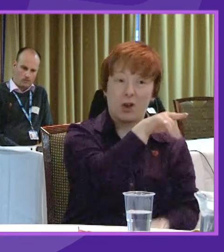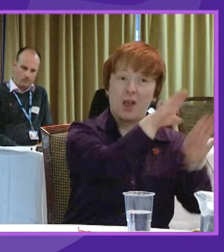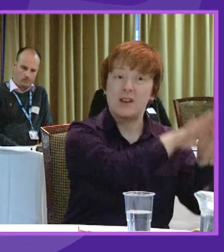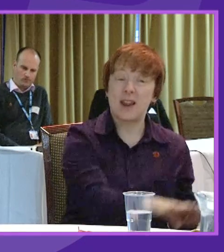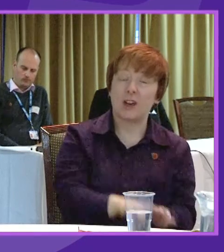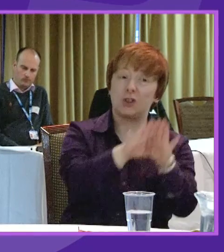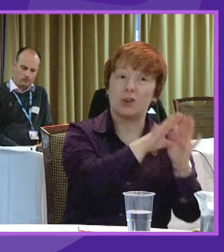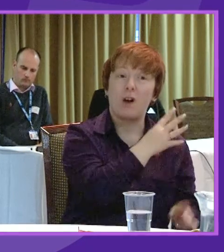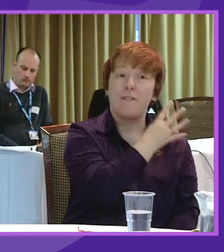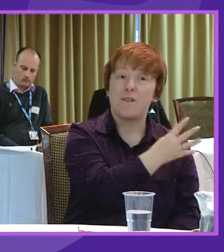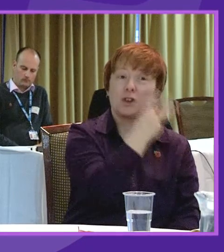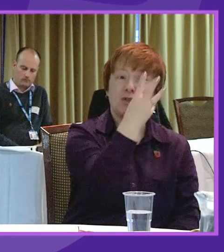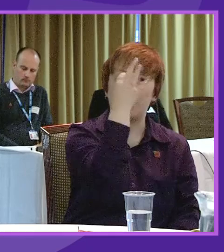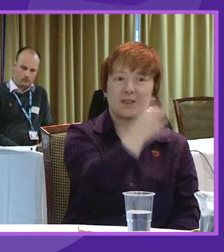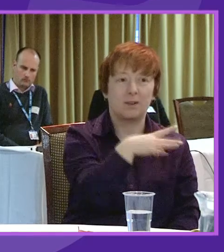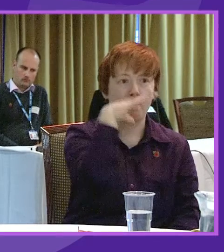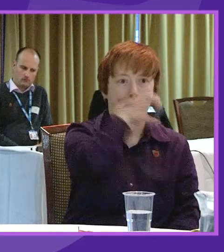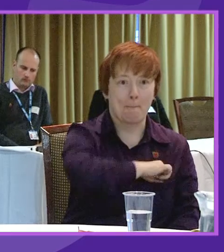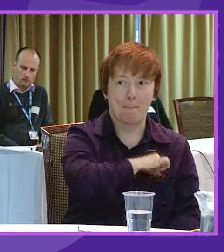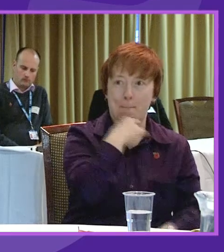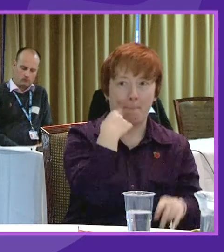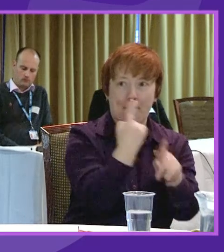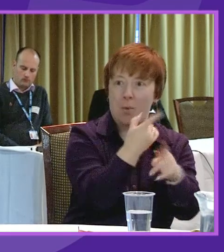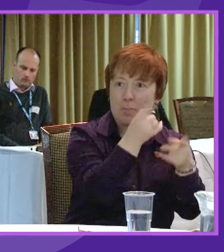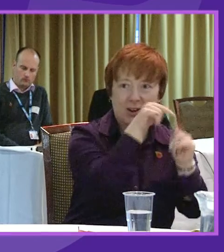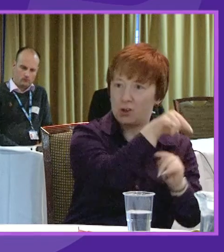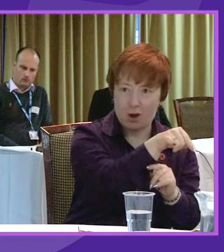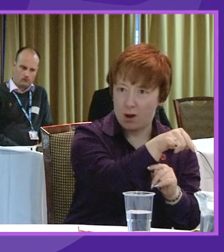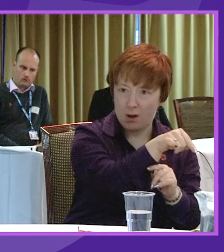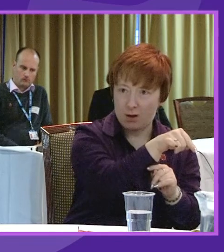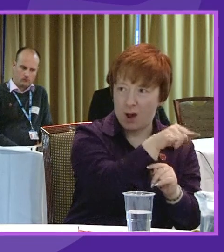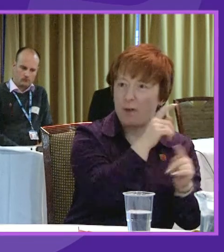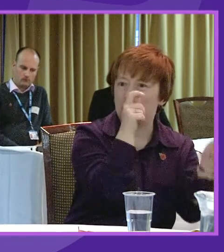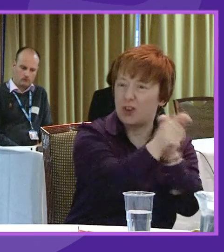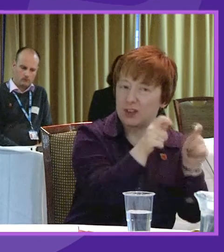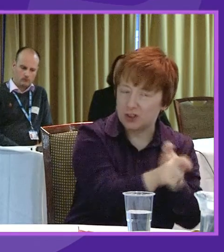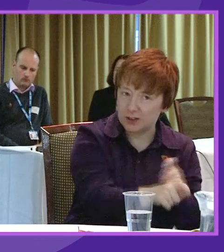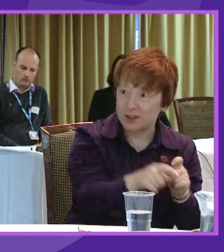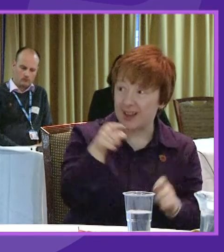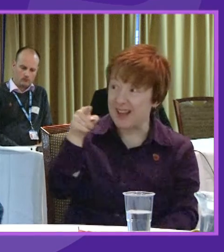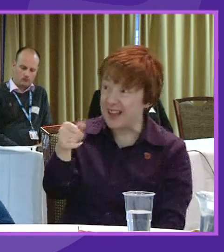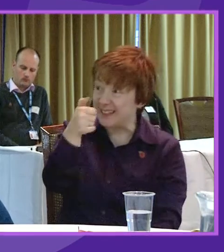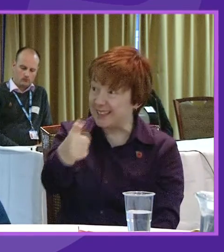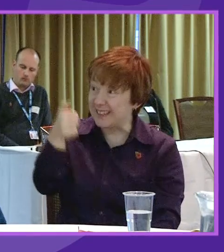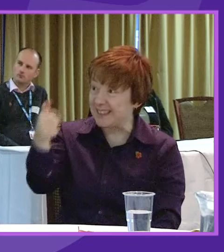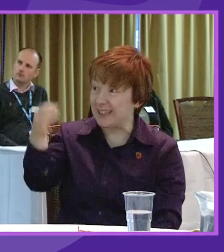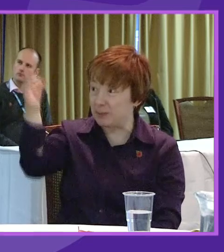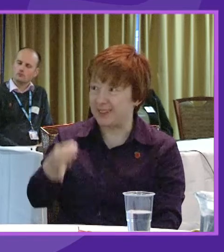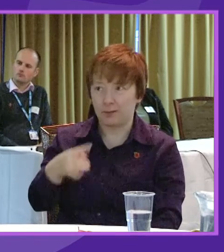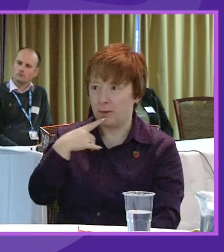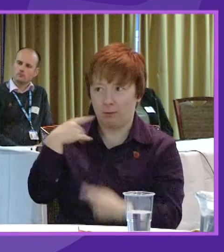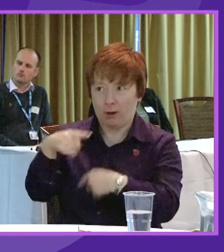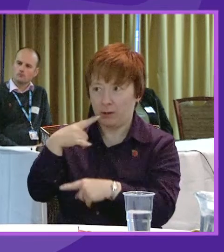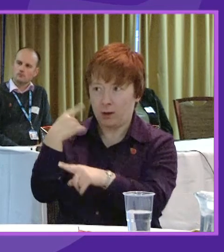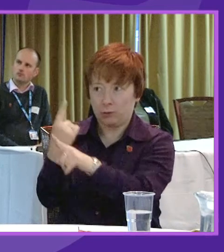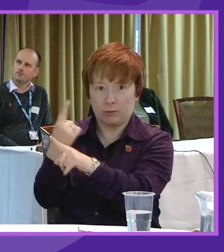only 43% stated that they couldn't speak to their manager about changes at work. 66% or thereabouts of PWPs saying